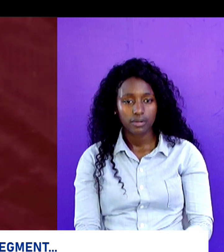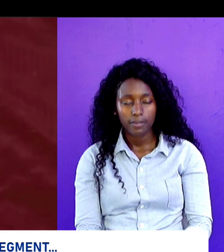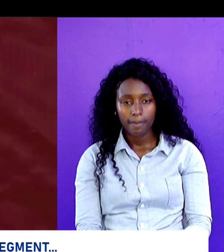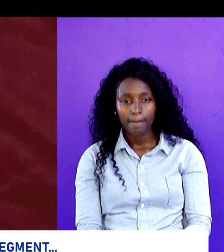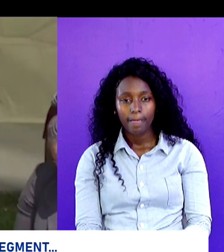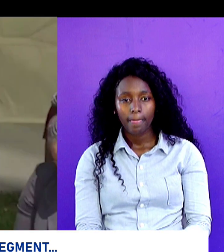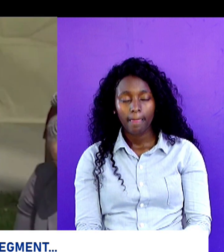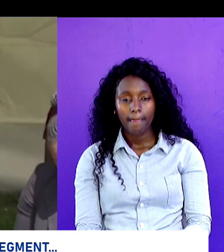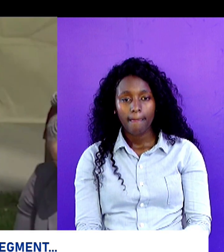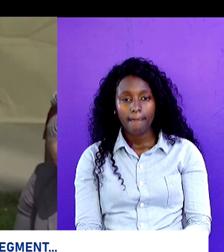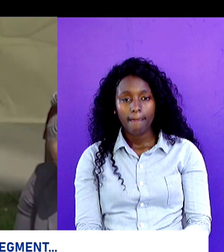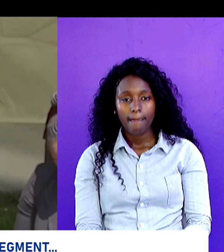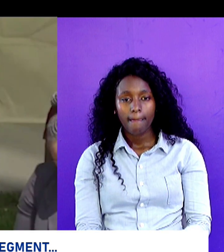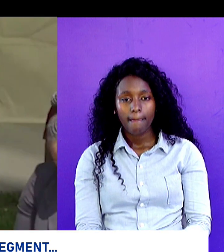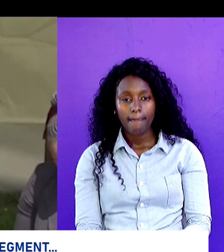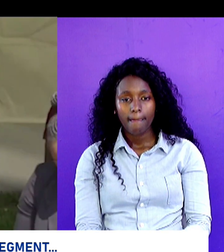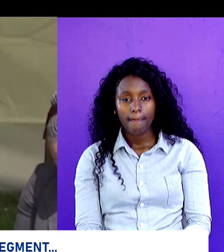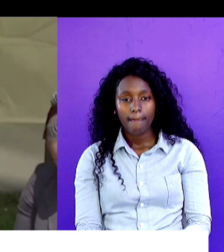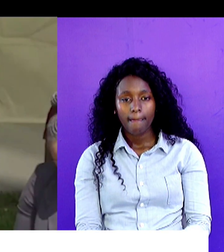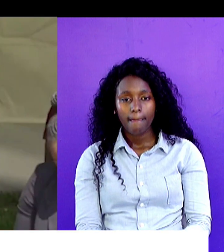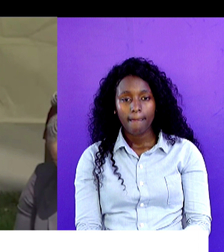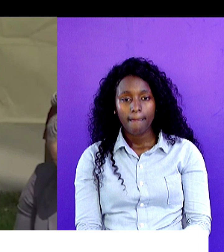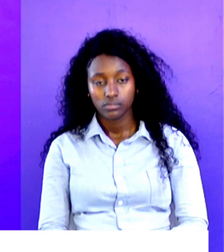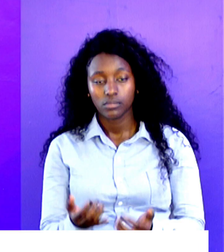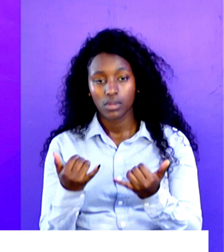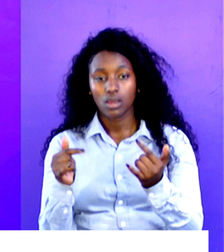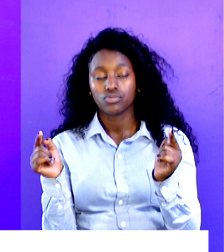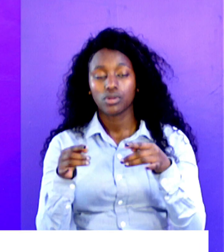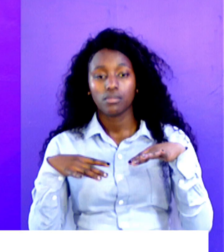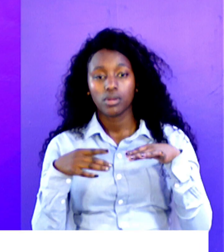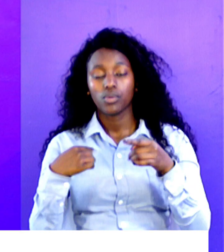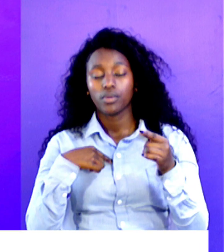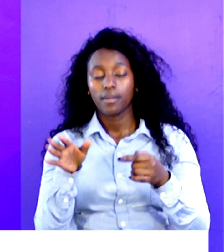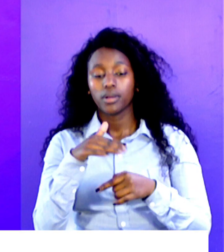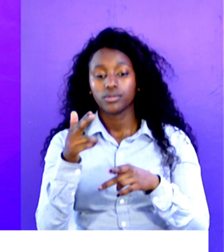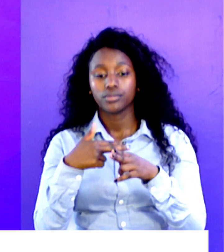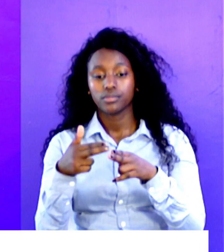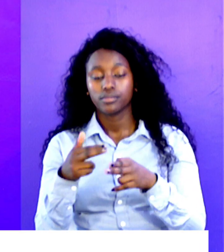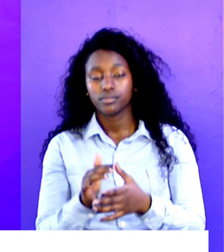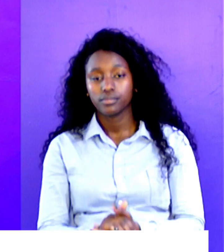Break, we'll be right back.